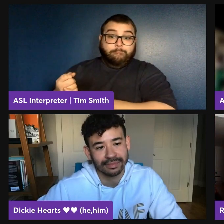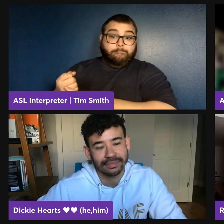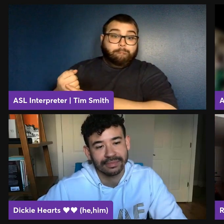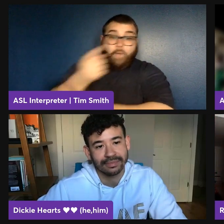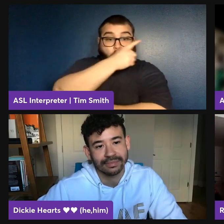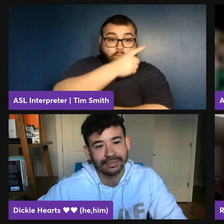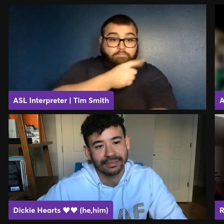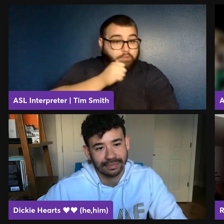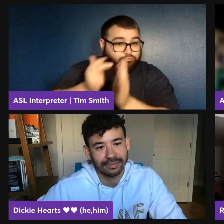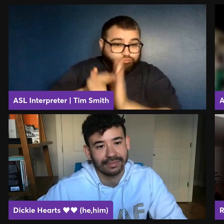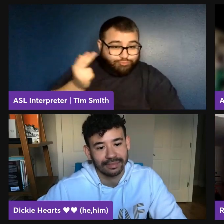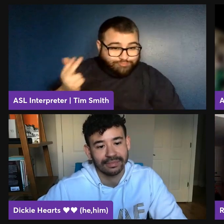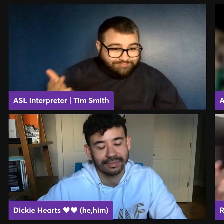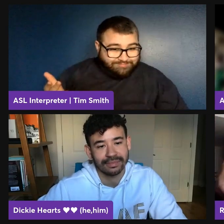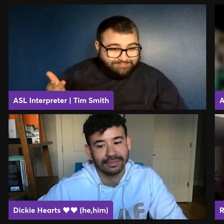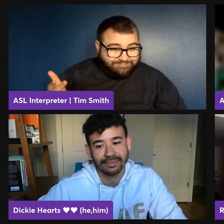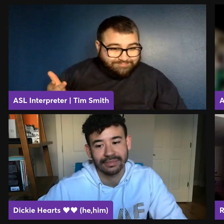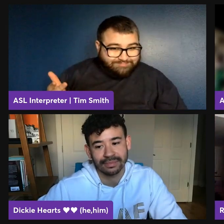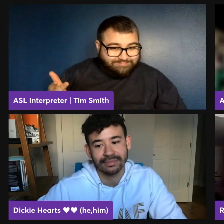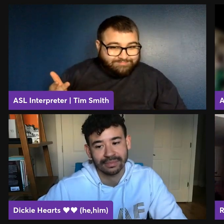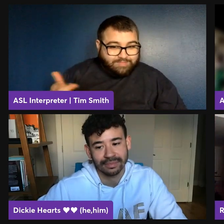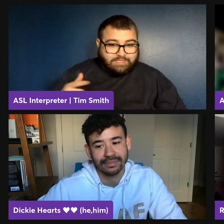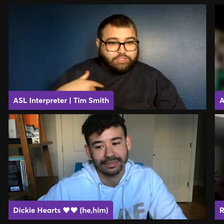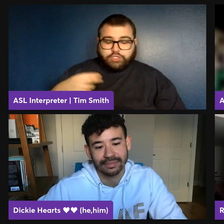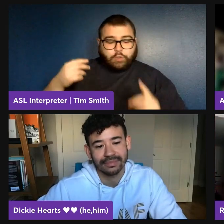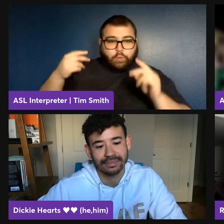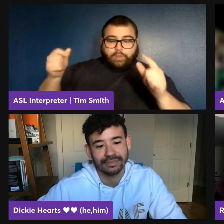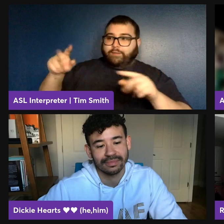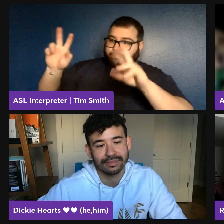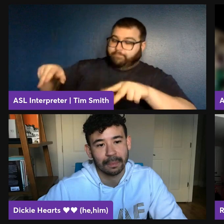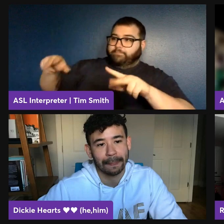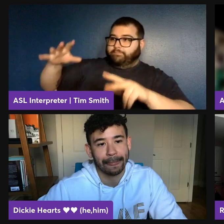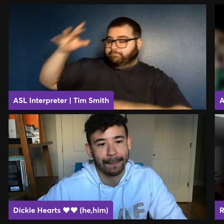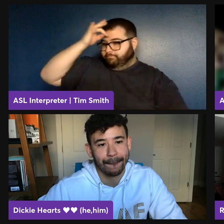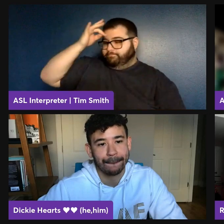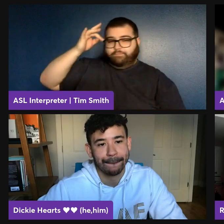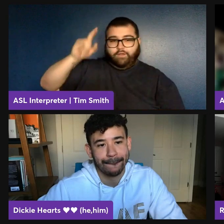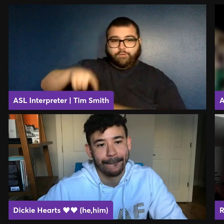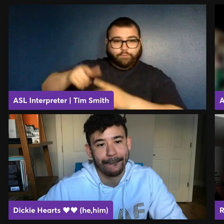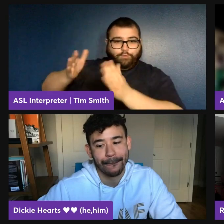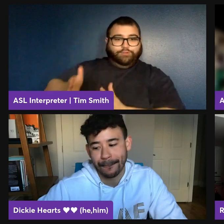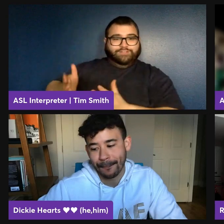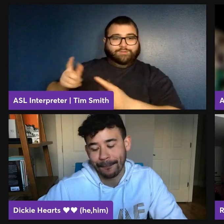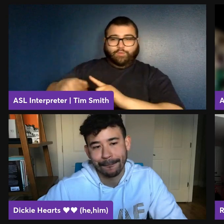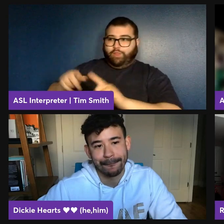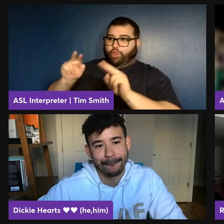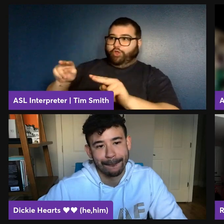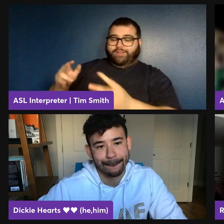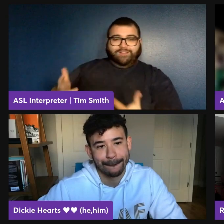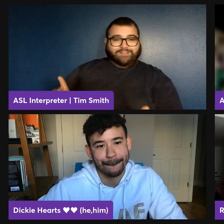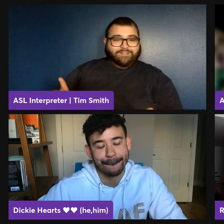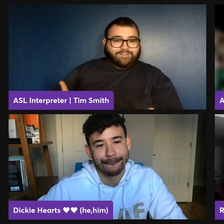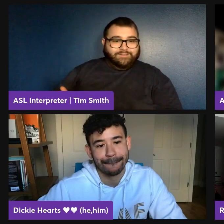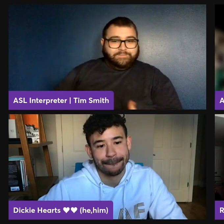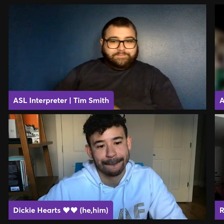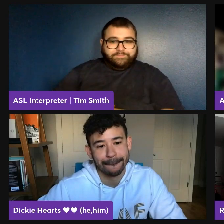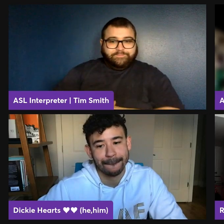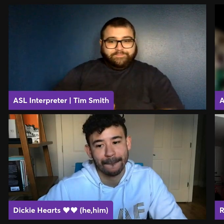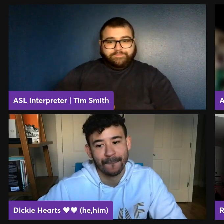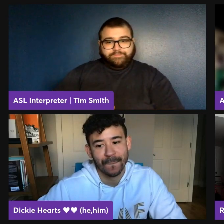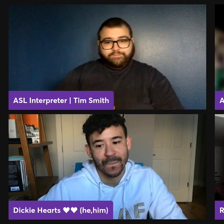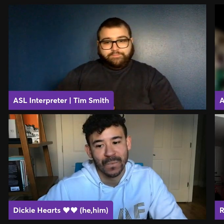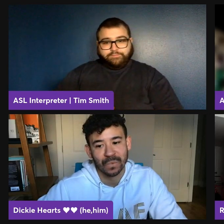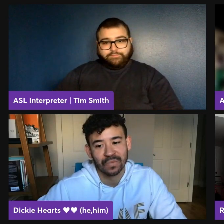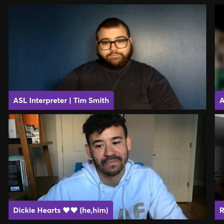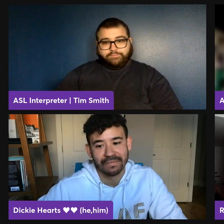of truth because I'm just doing a sort of snap judgment of a person. And I